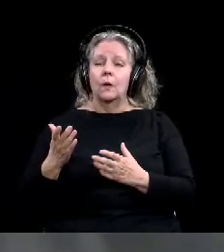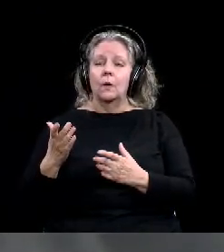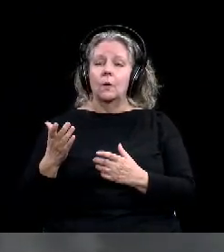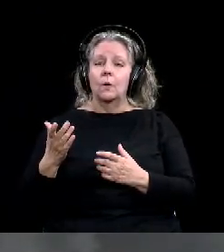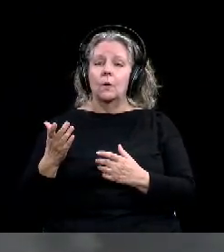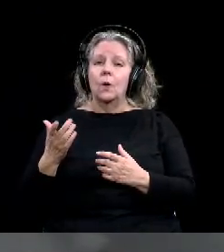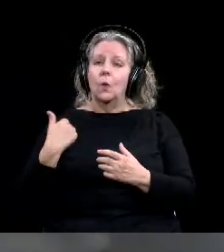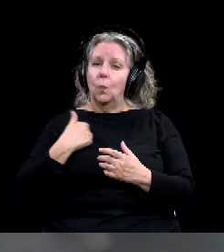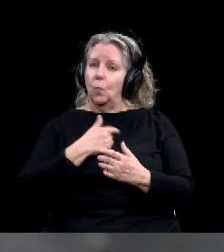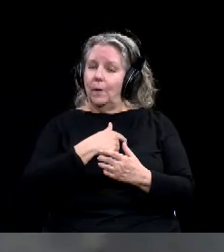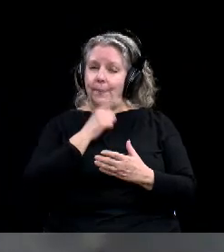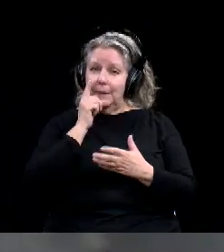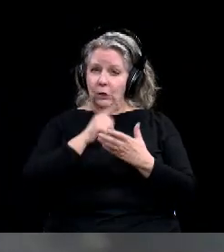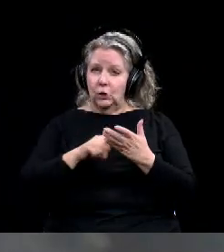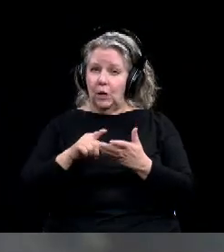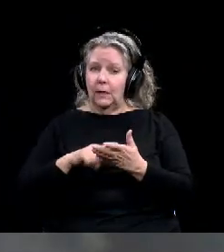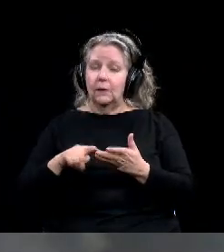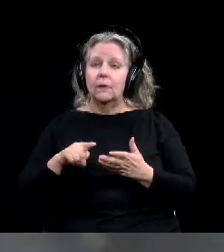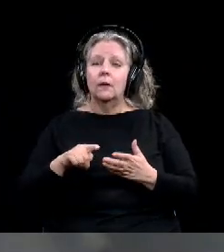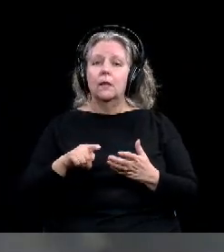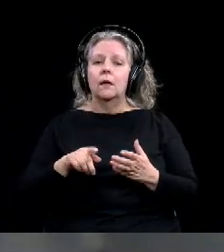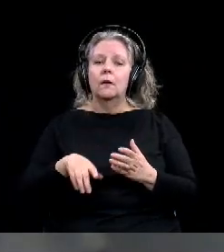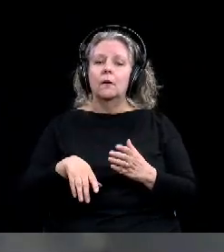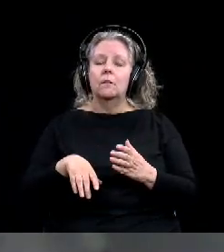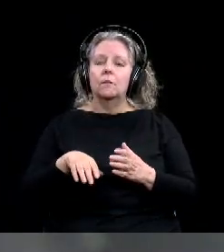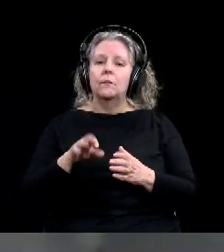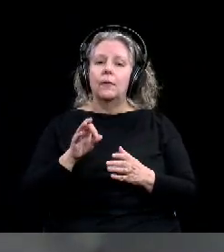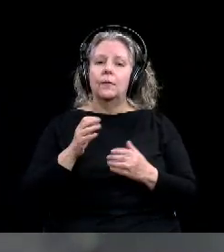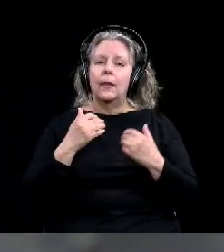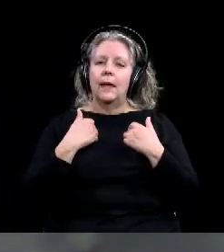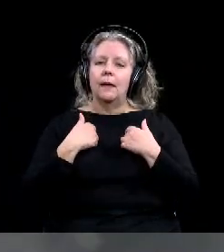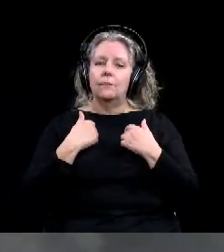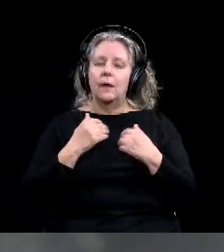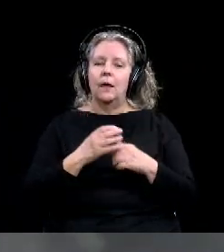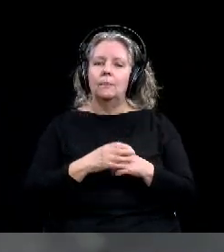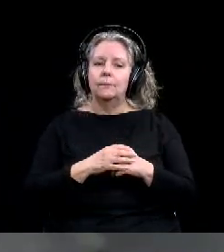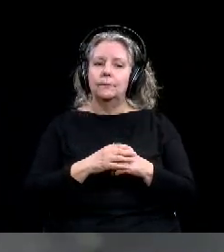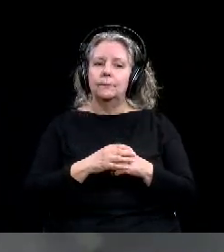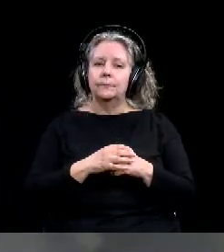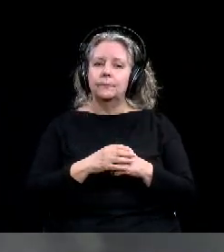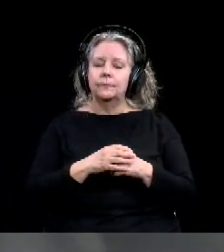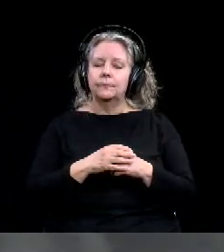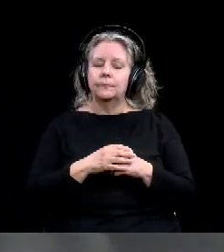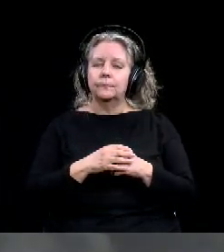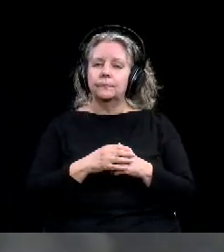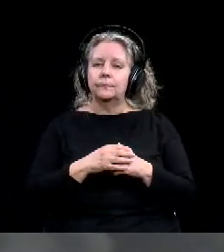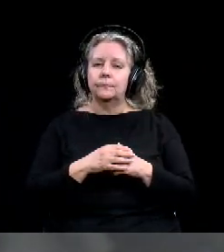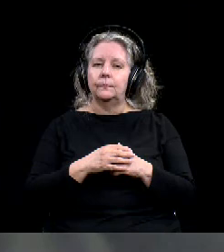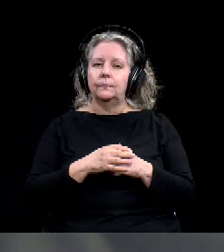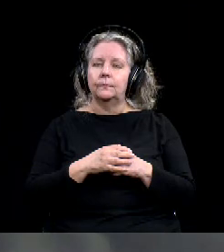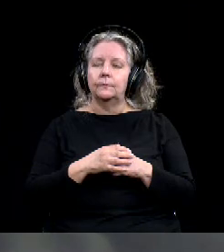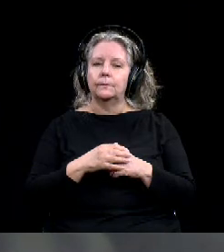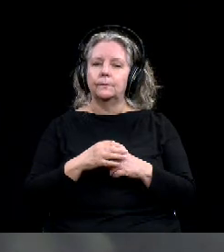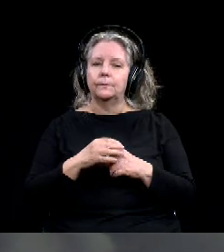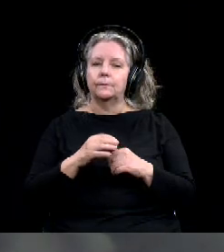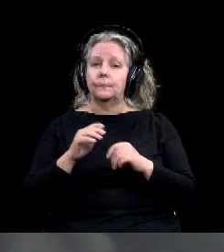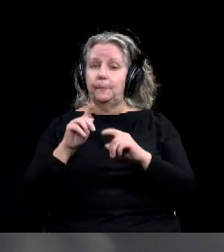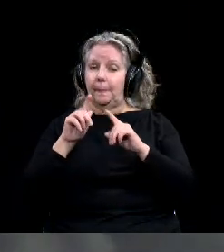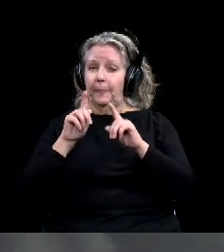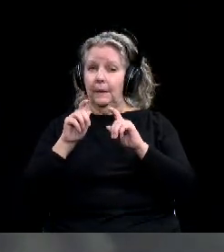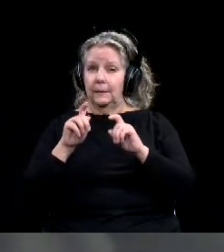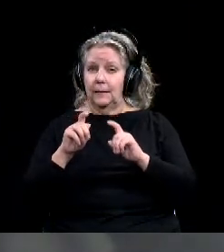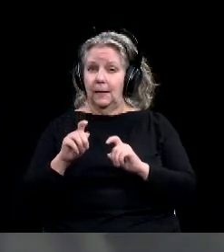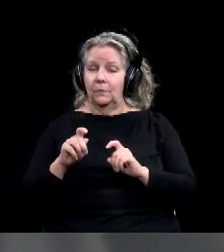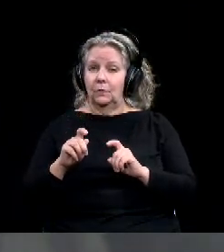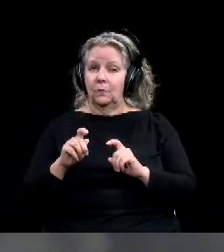using it for months, where we not only use COVID testing depending on the symptoms, We check other respiratory panels also, like